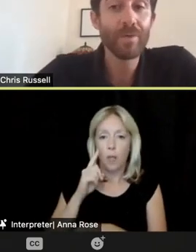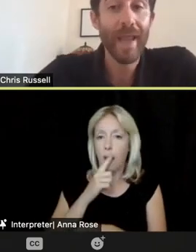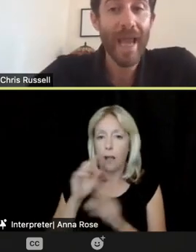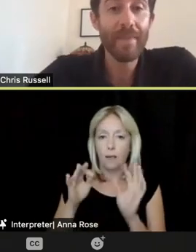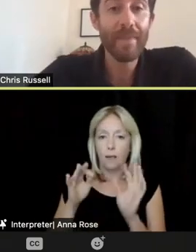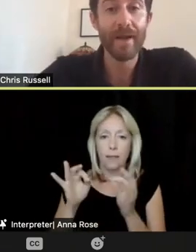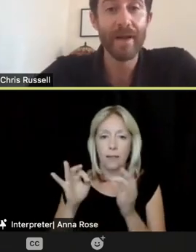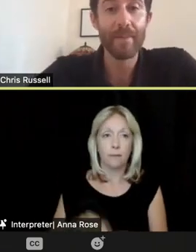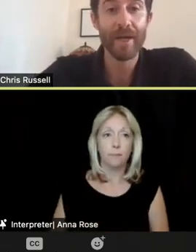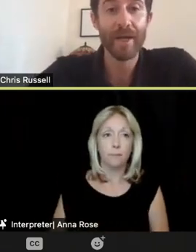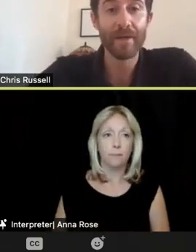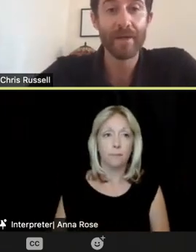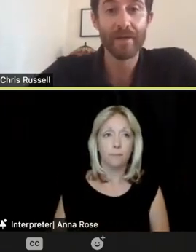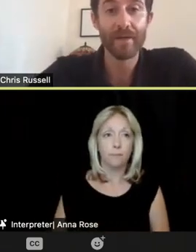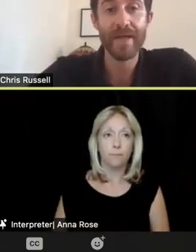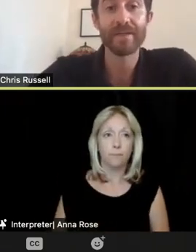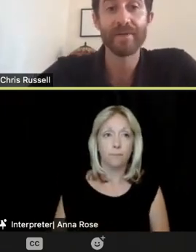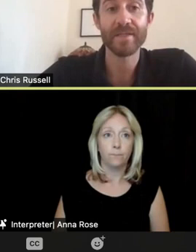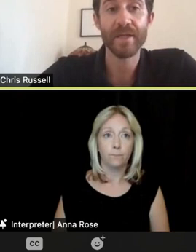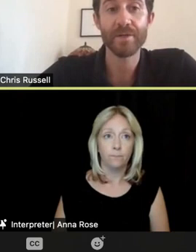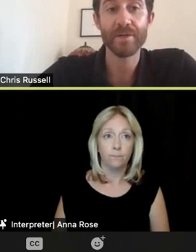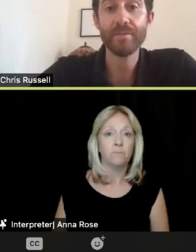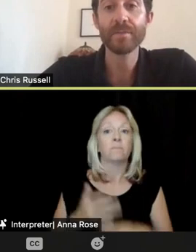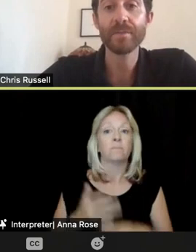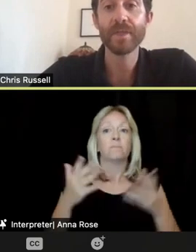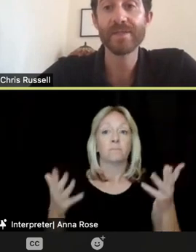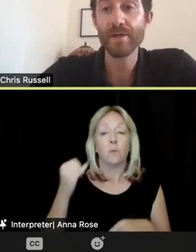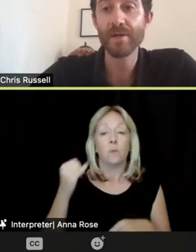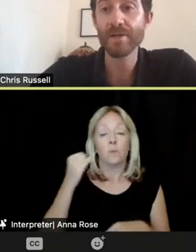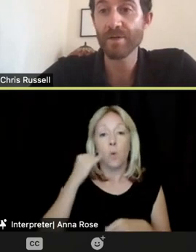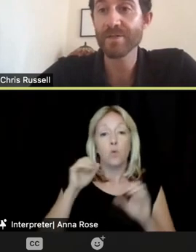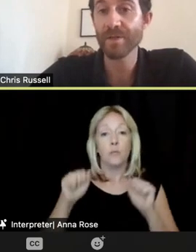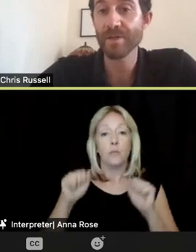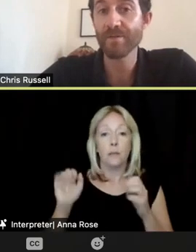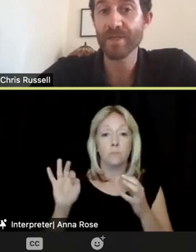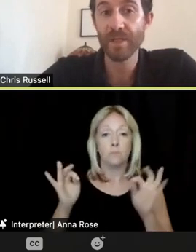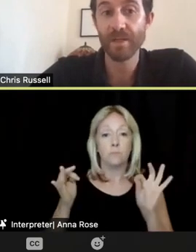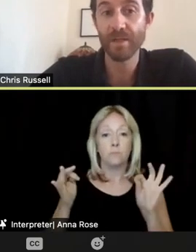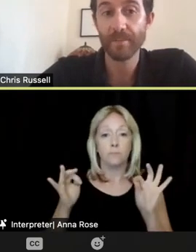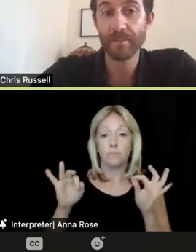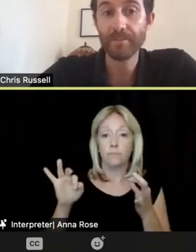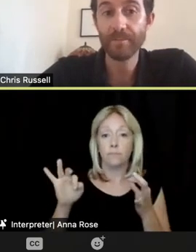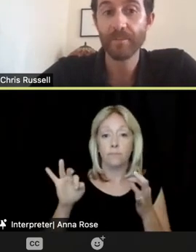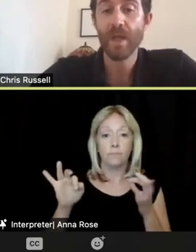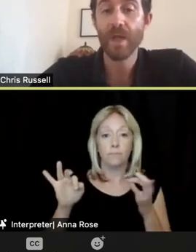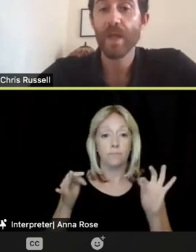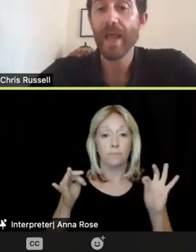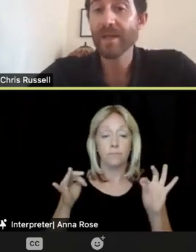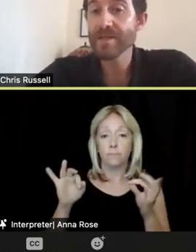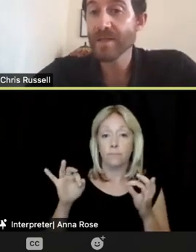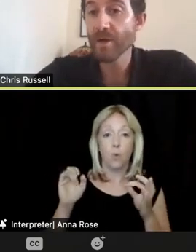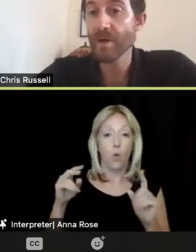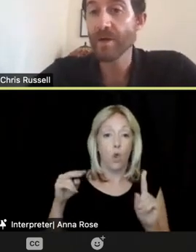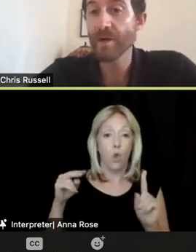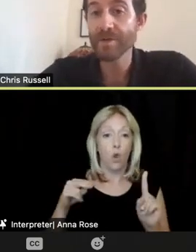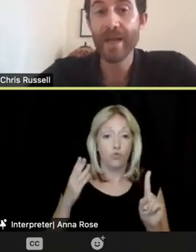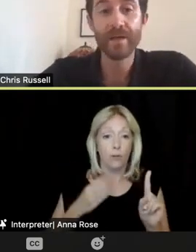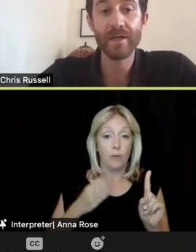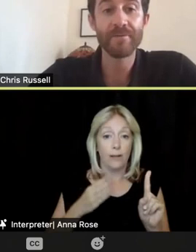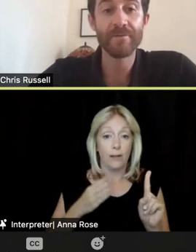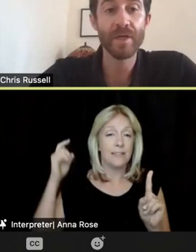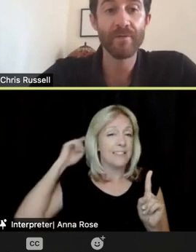But even if you can make eye to object contact and fixation, consider students' visual fatigue and consider